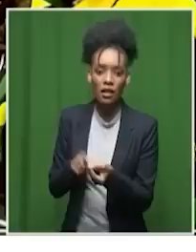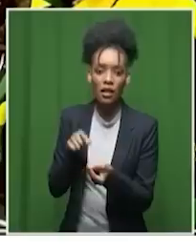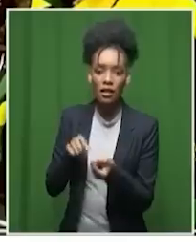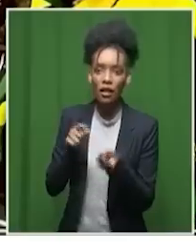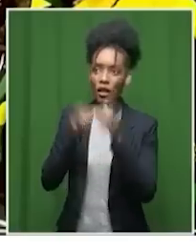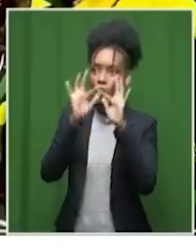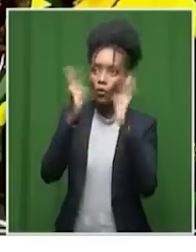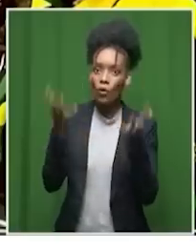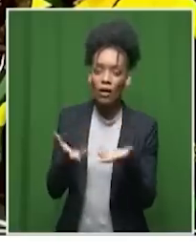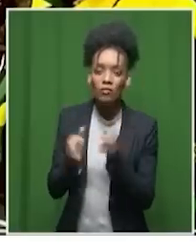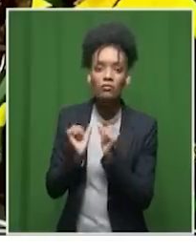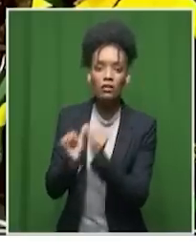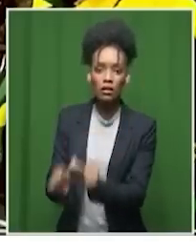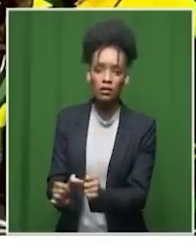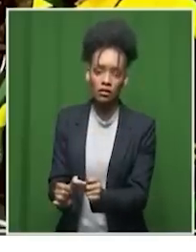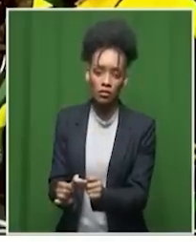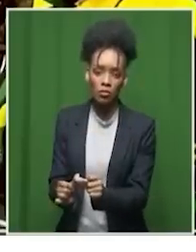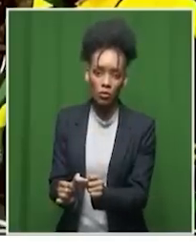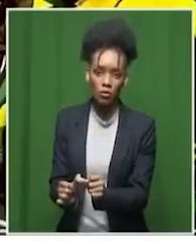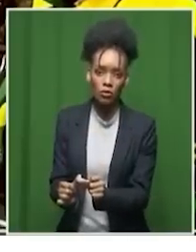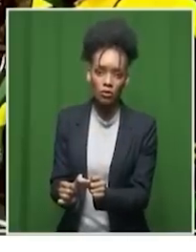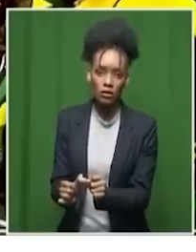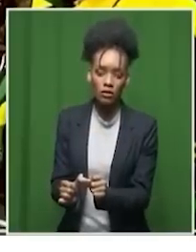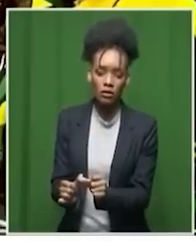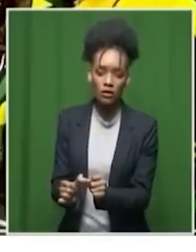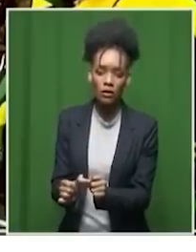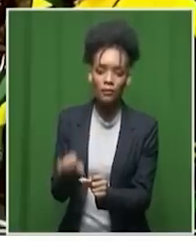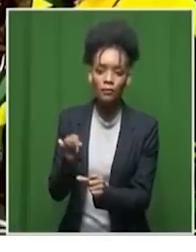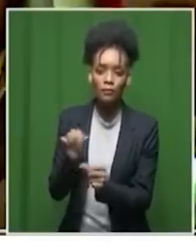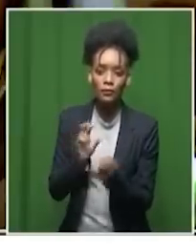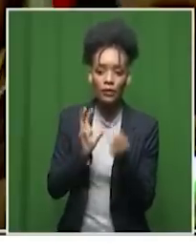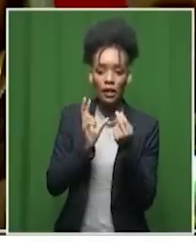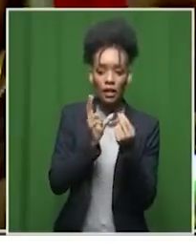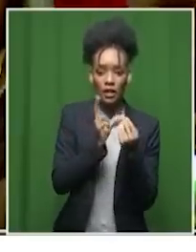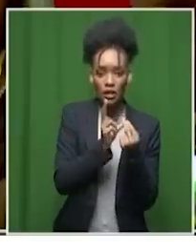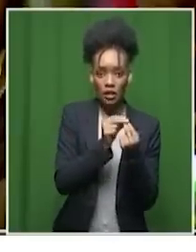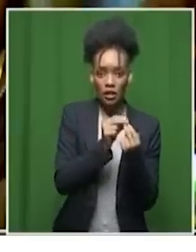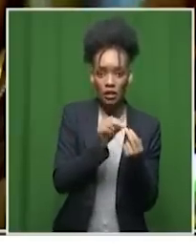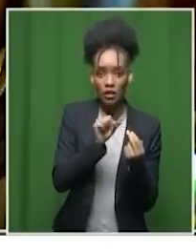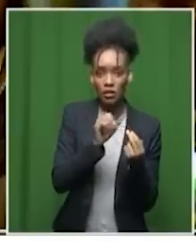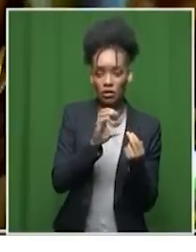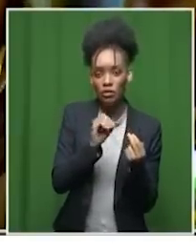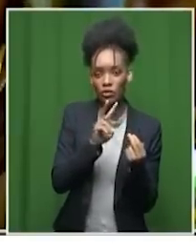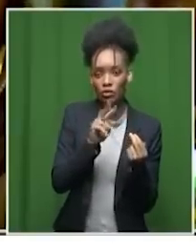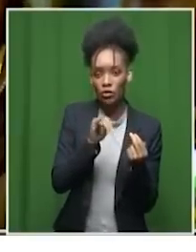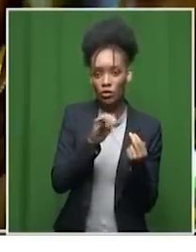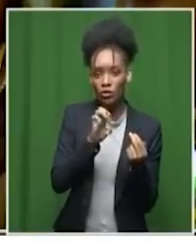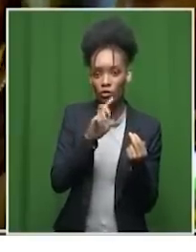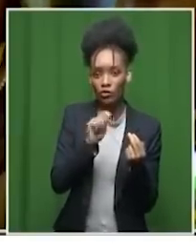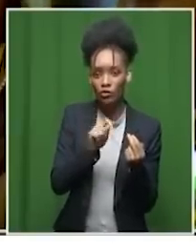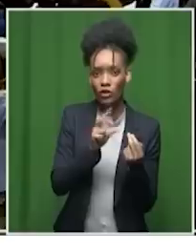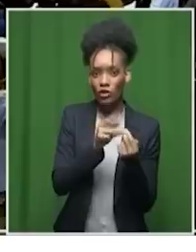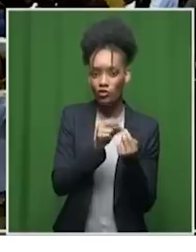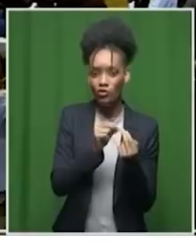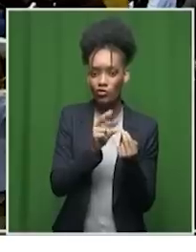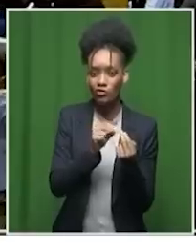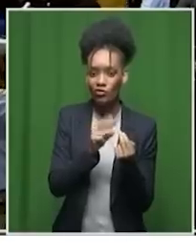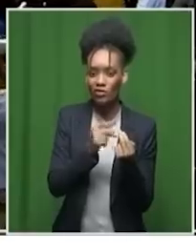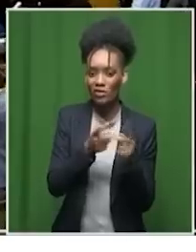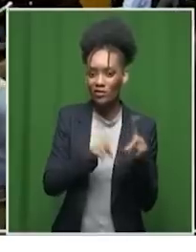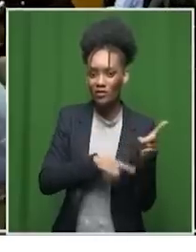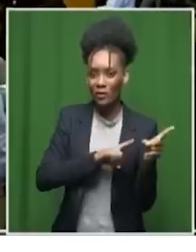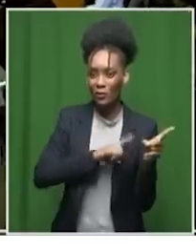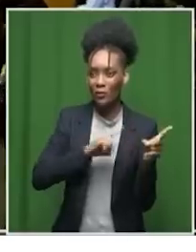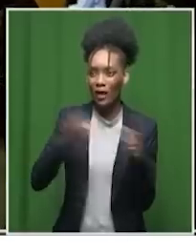worldwide since the demise of the Soviet Union. Soviet Union didn't fall because America was so strong and evil. It